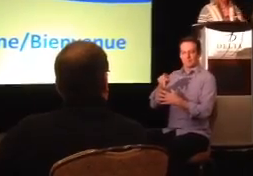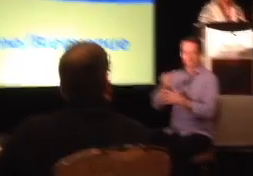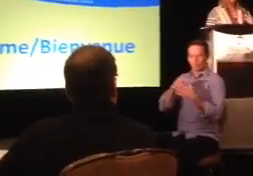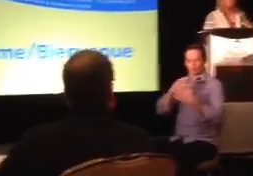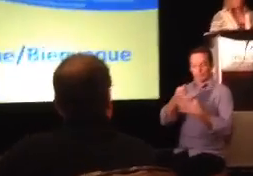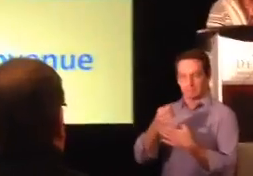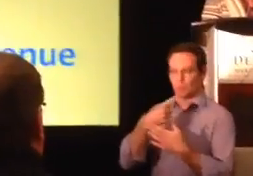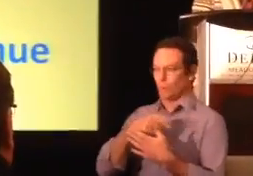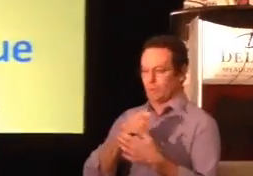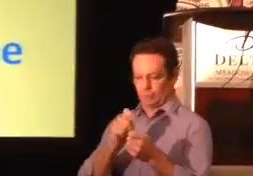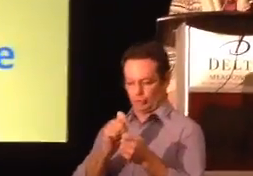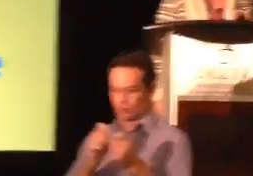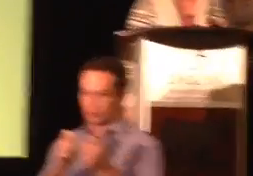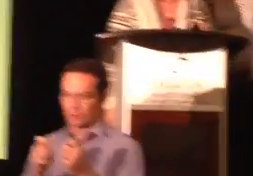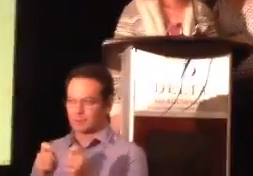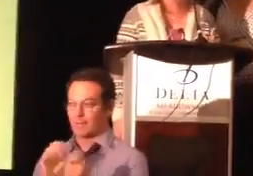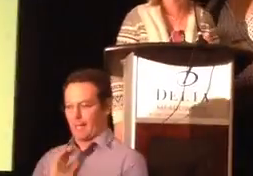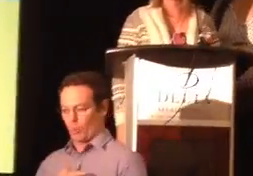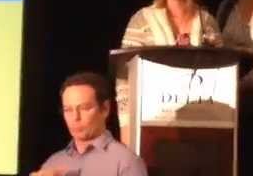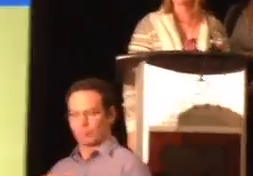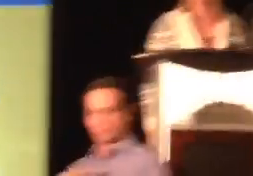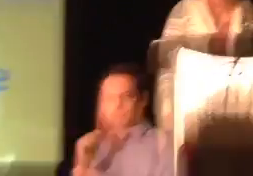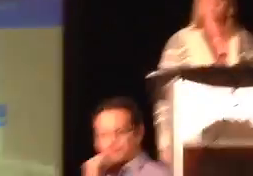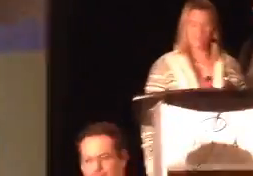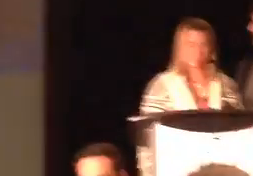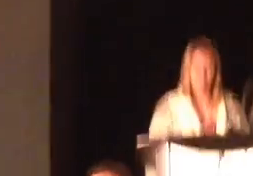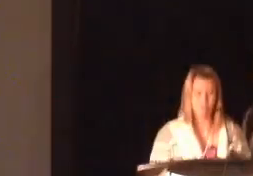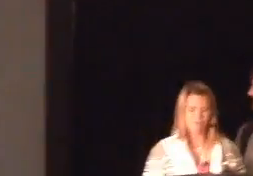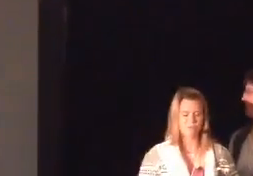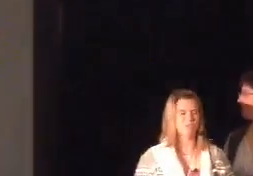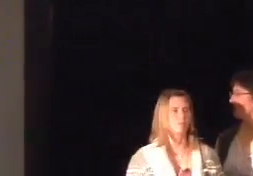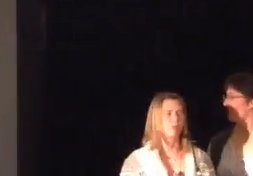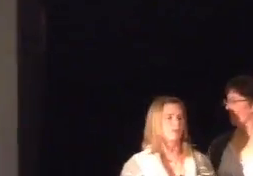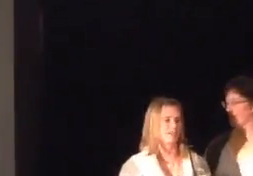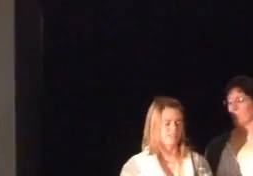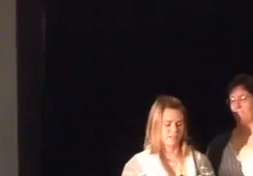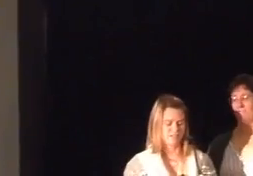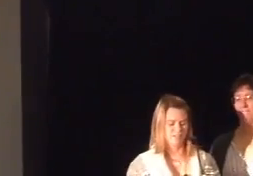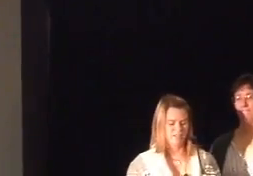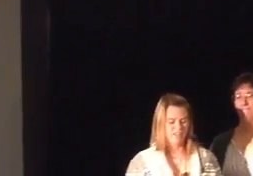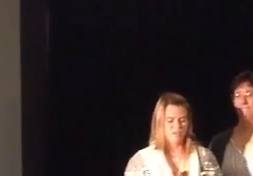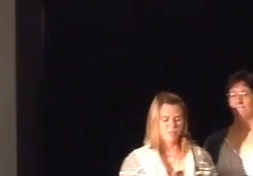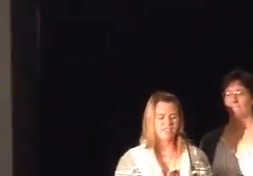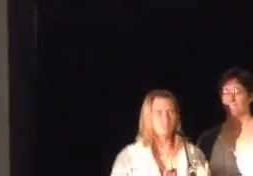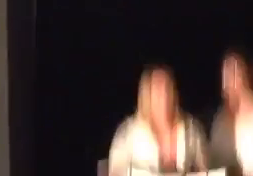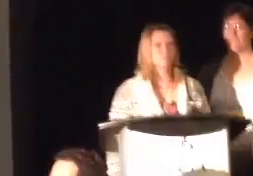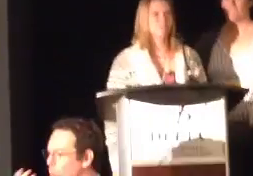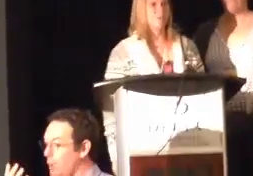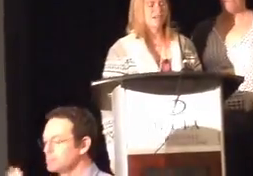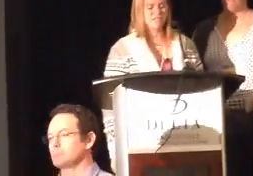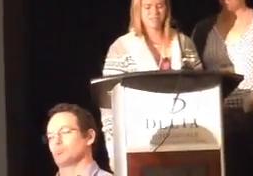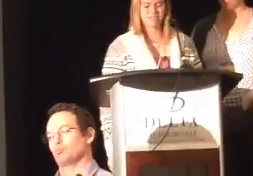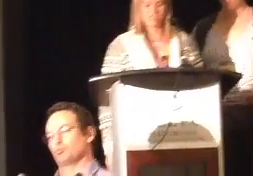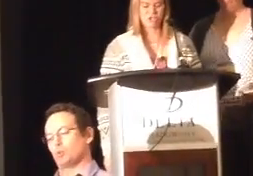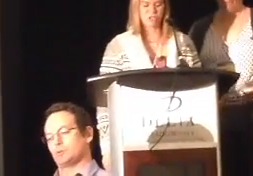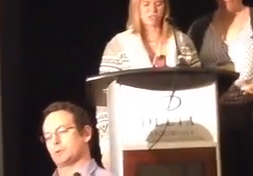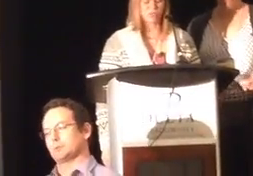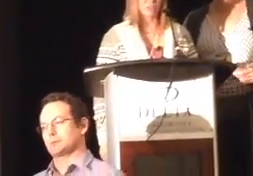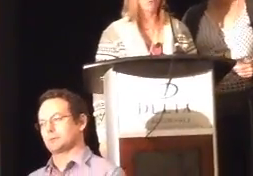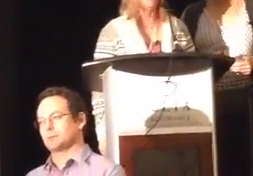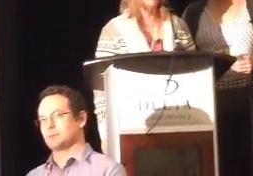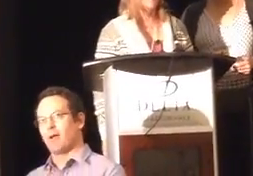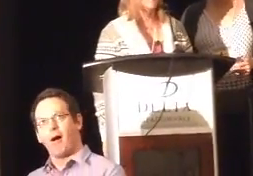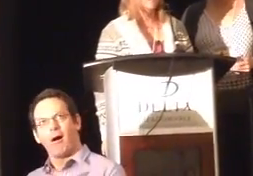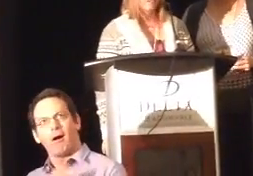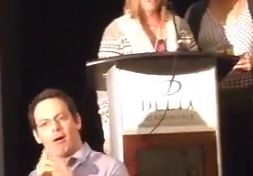to our practice and improvements, but what we really came to value was the process. Being given the respect to